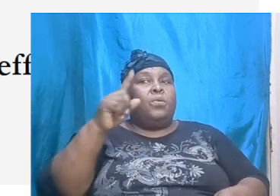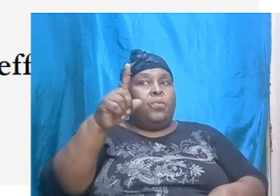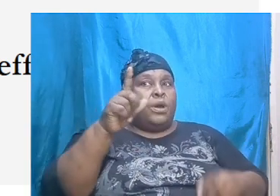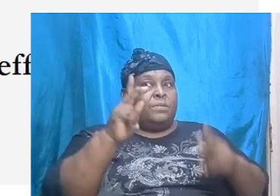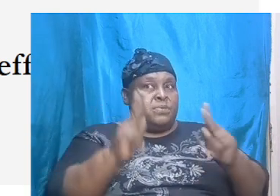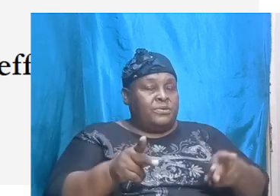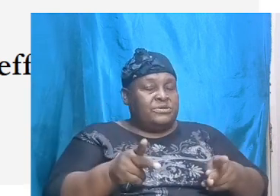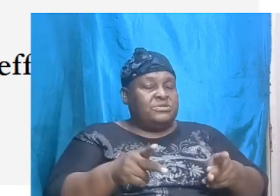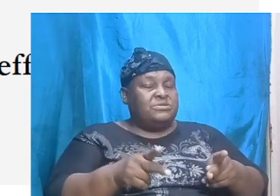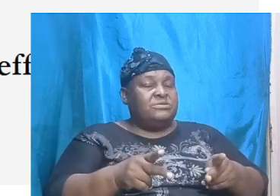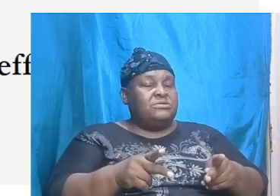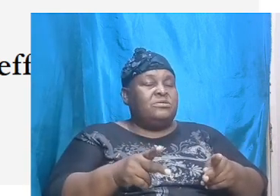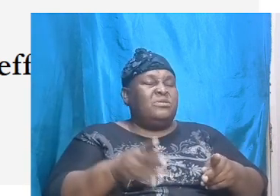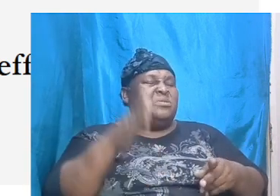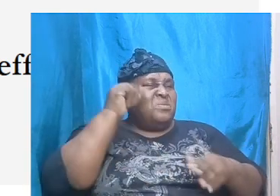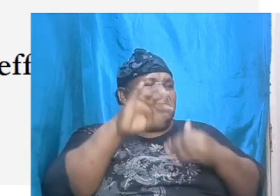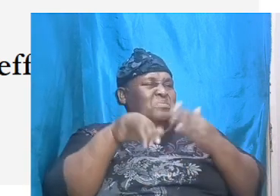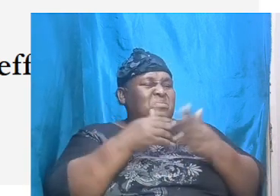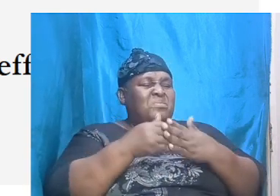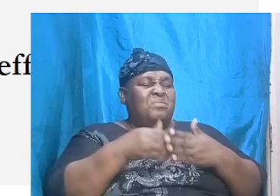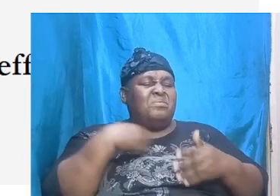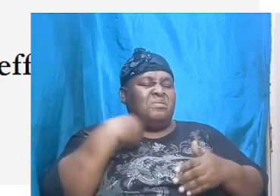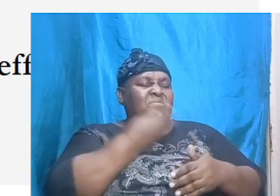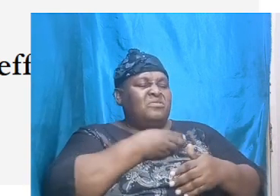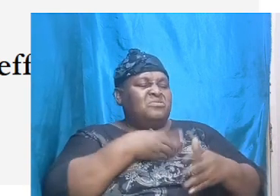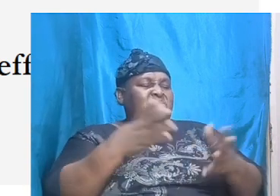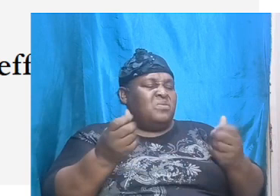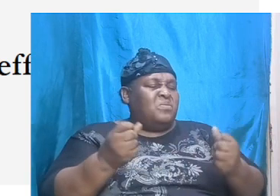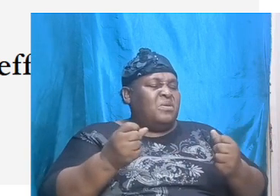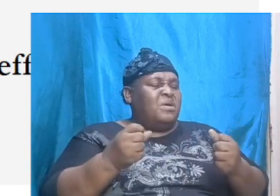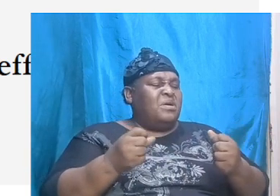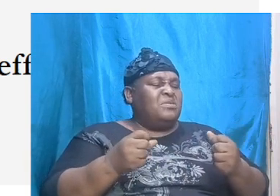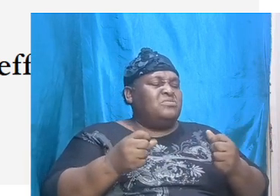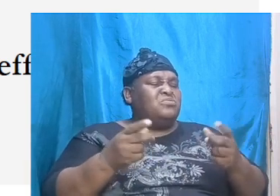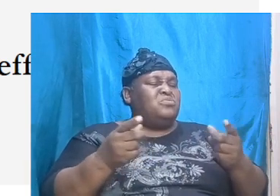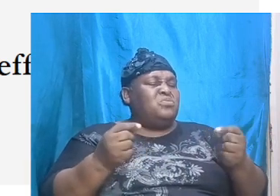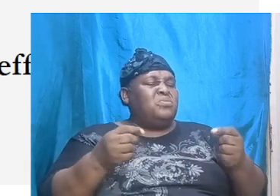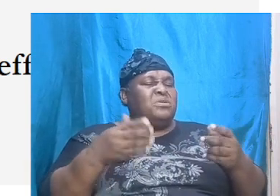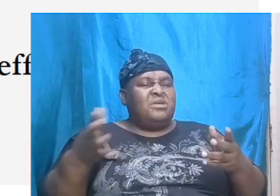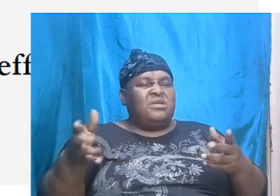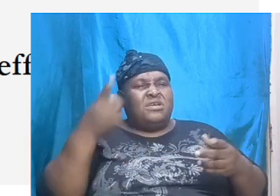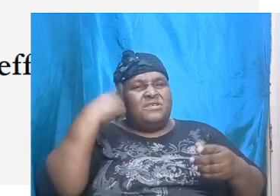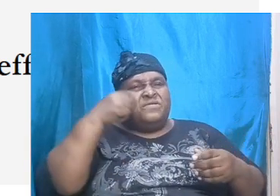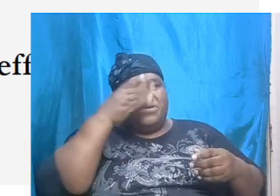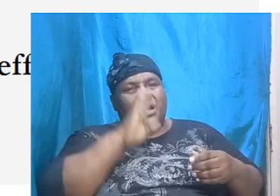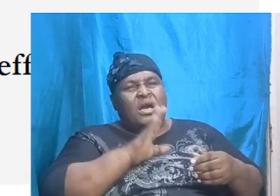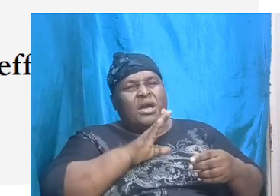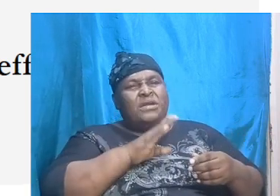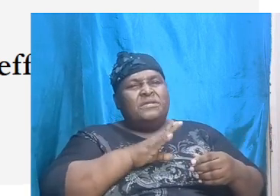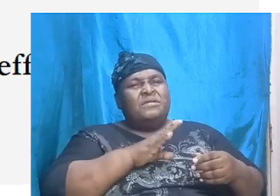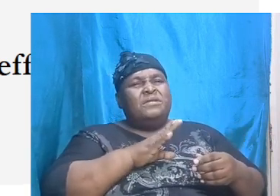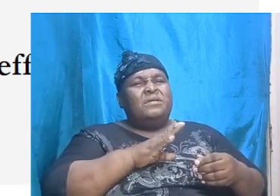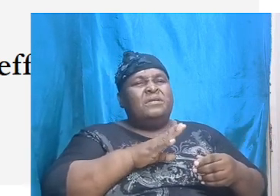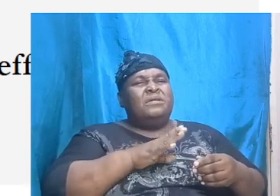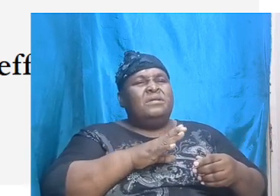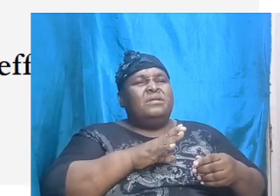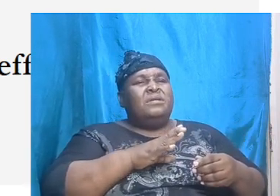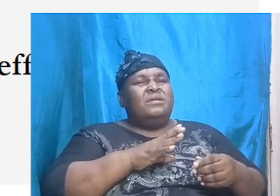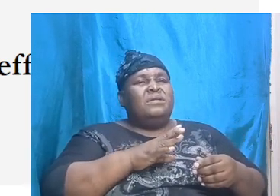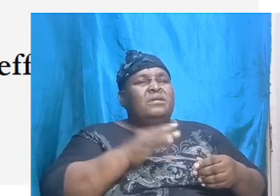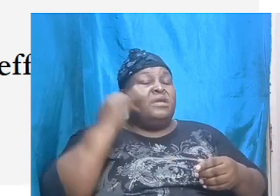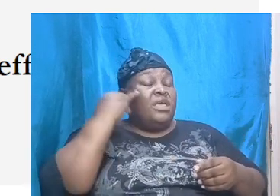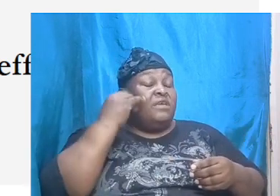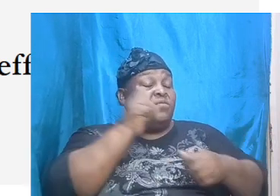us want to accomplish some things and we want to do mighty things for the Lord. But we need to understand that, look here, if we work